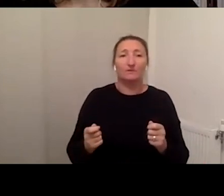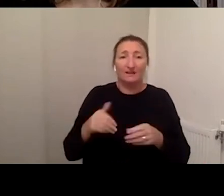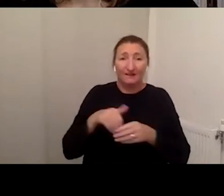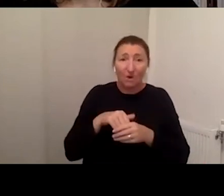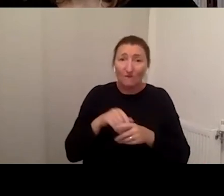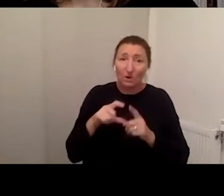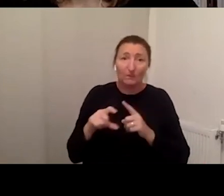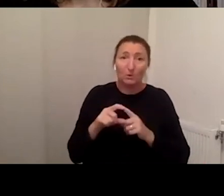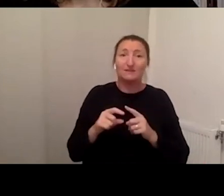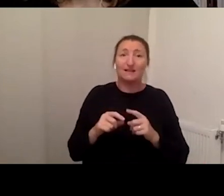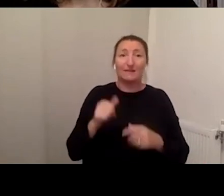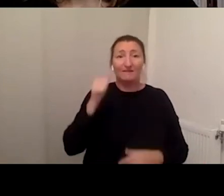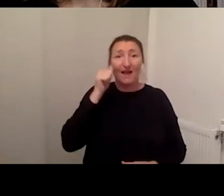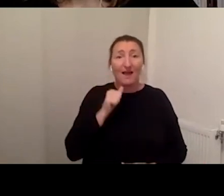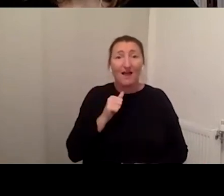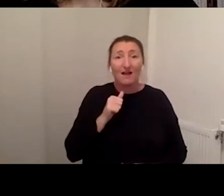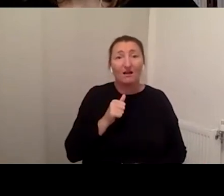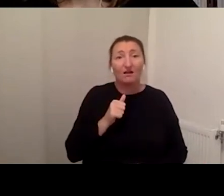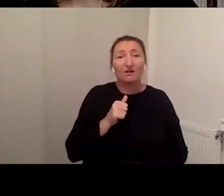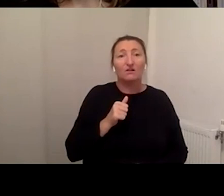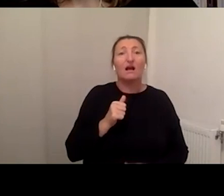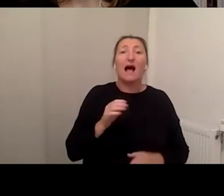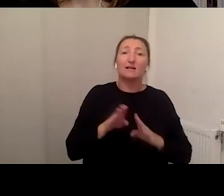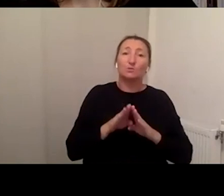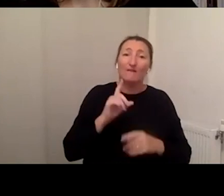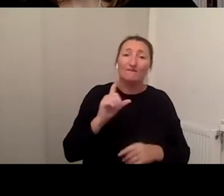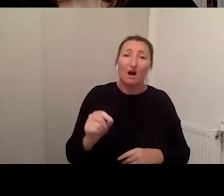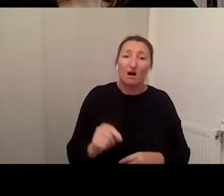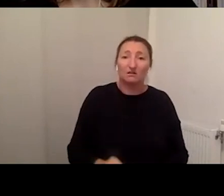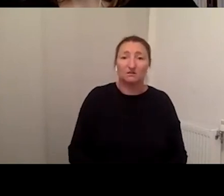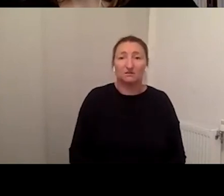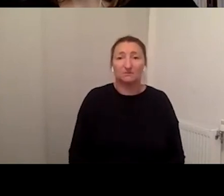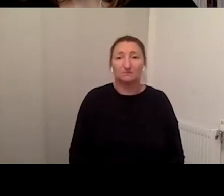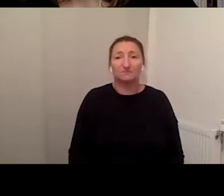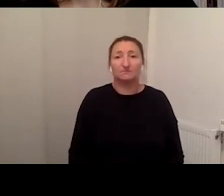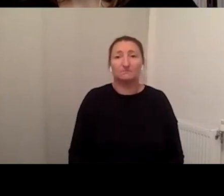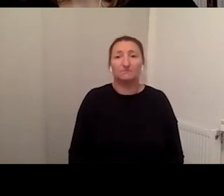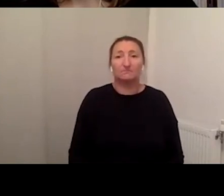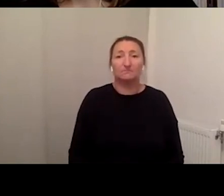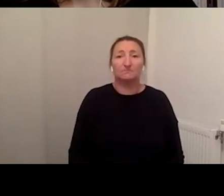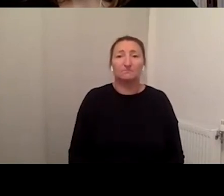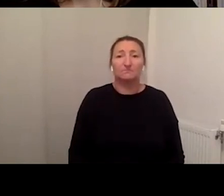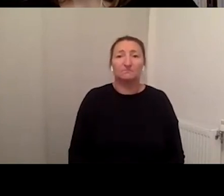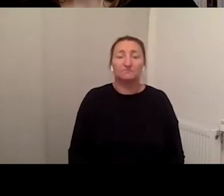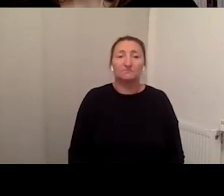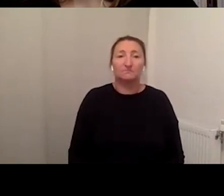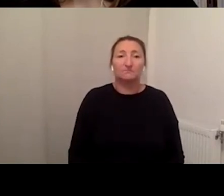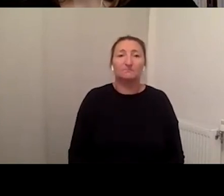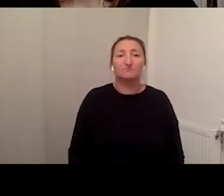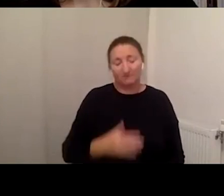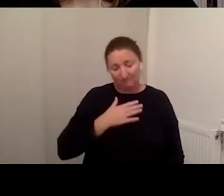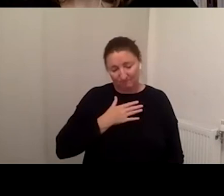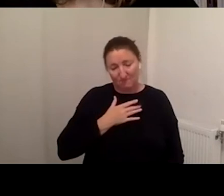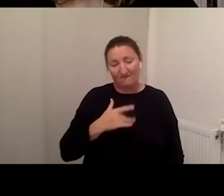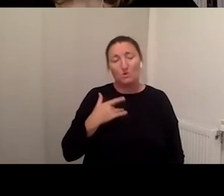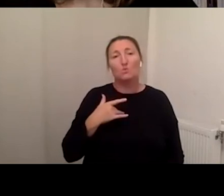just the fairest way of doing it, it's going to be the fastest way to do it. So from that point of view, I would say involve communities